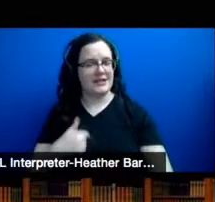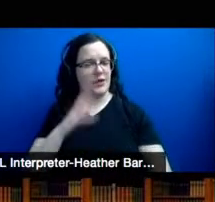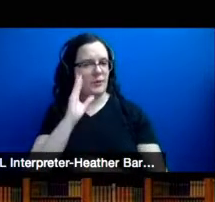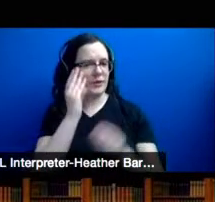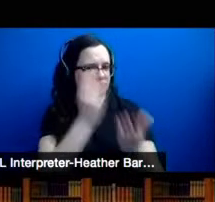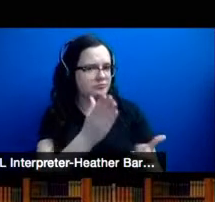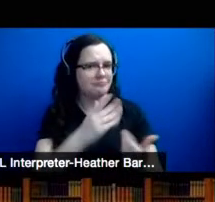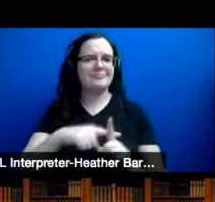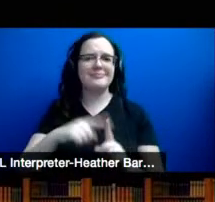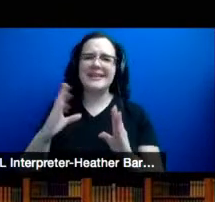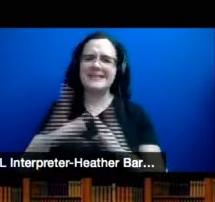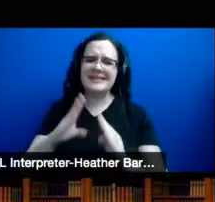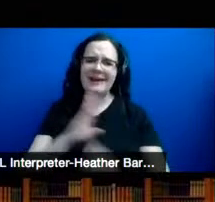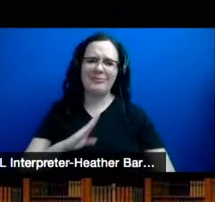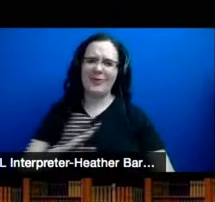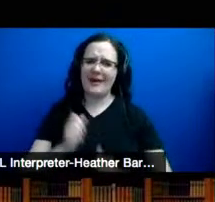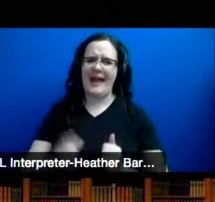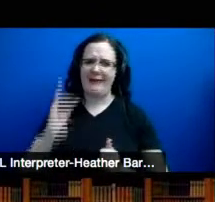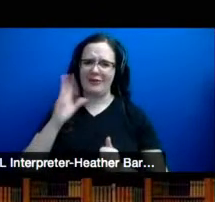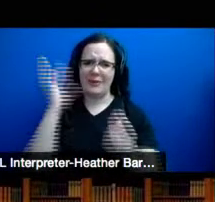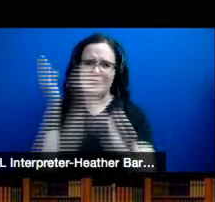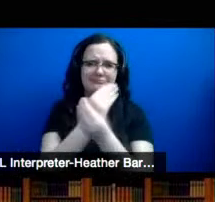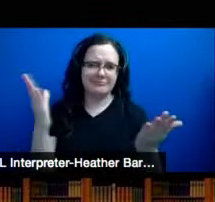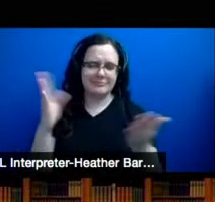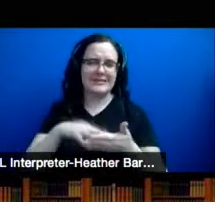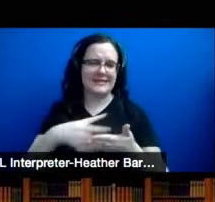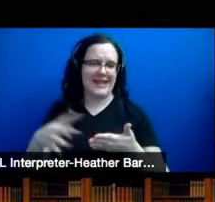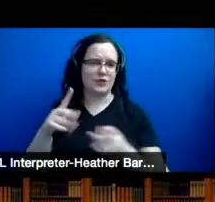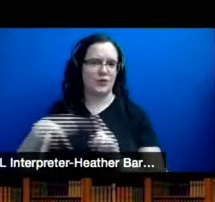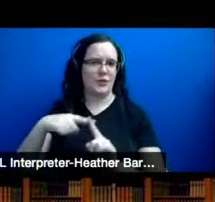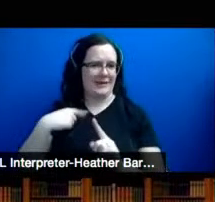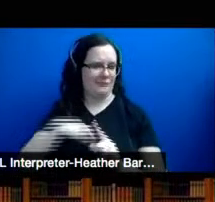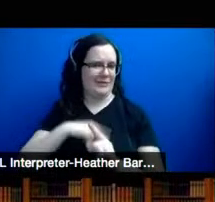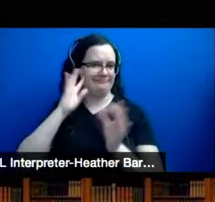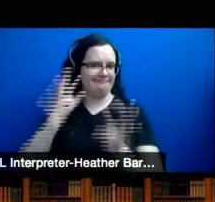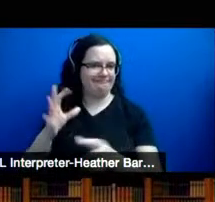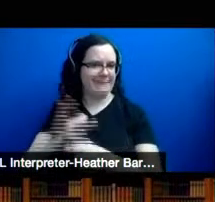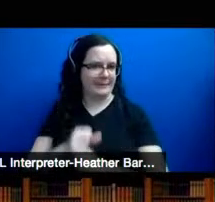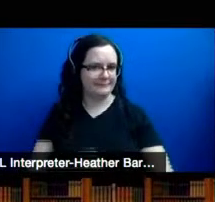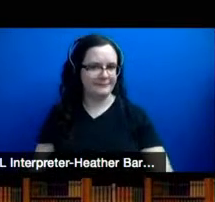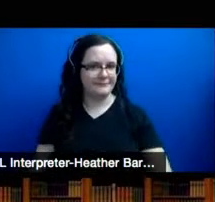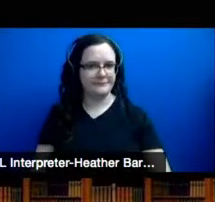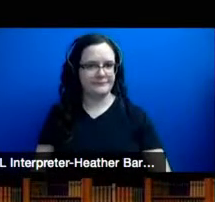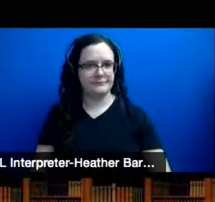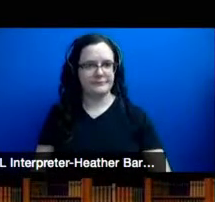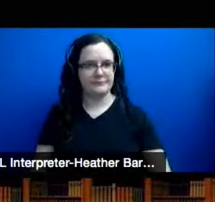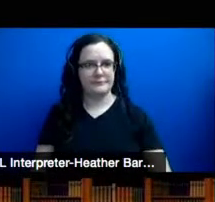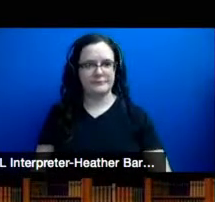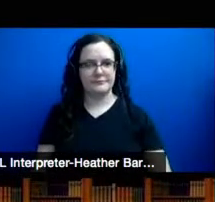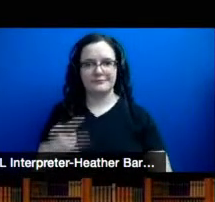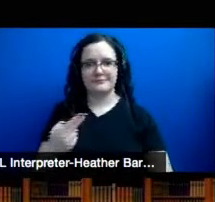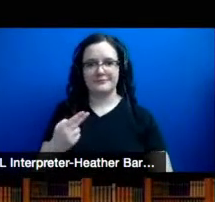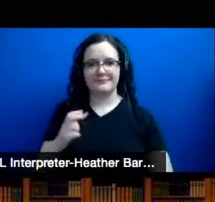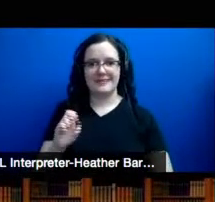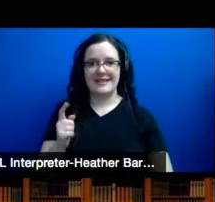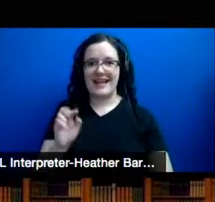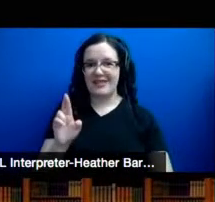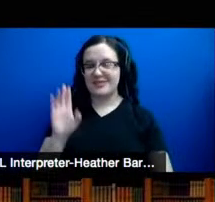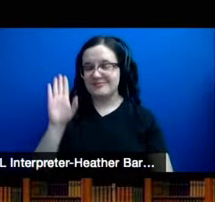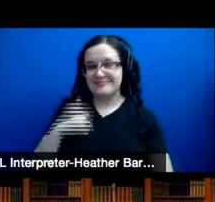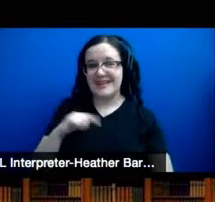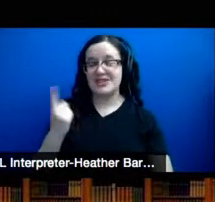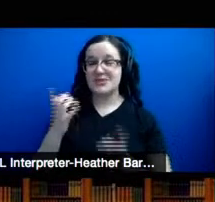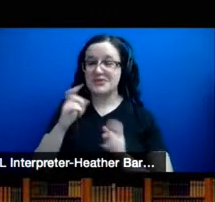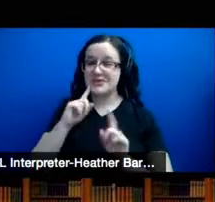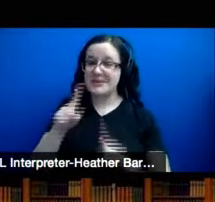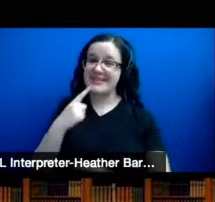and everybody informed of our schedule as we receive it. I just want to respond to that. I just want to say thank